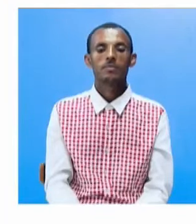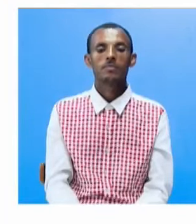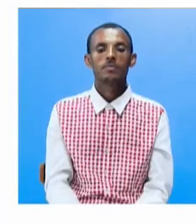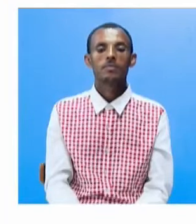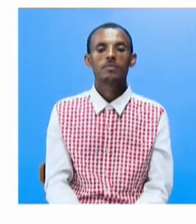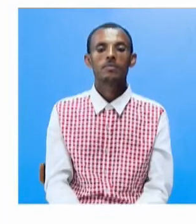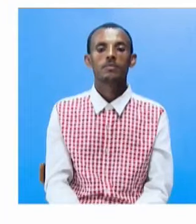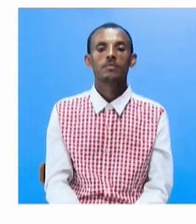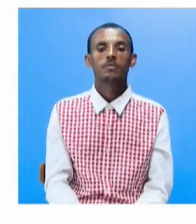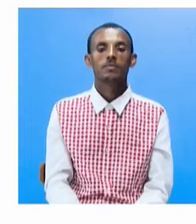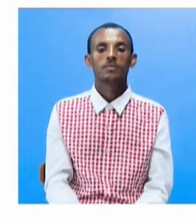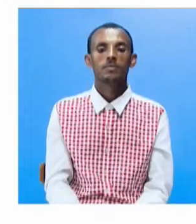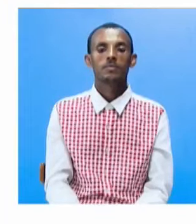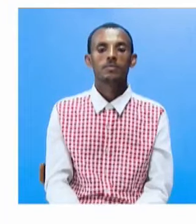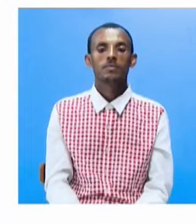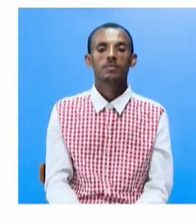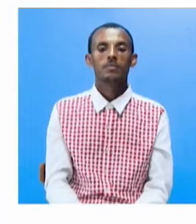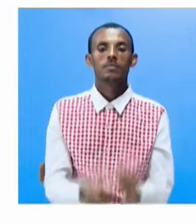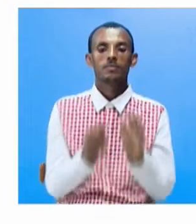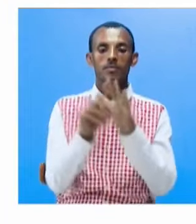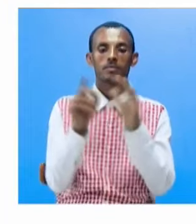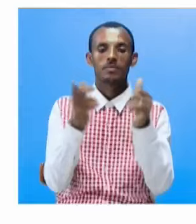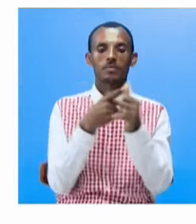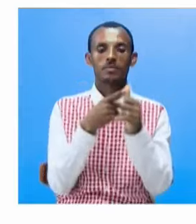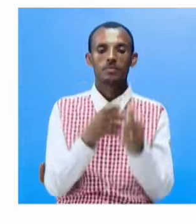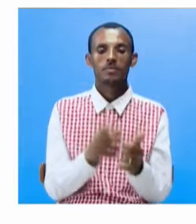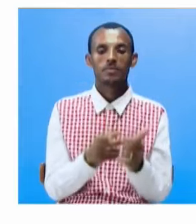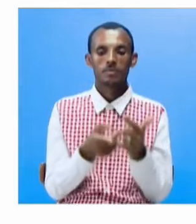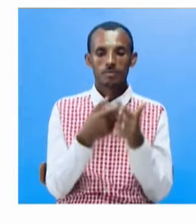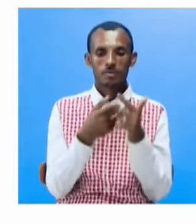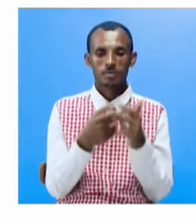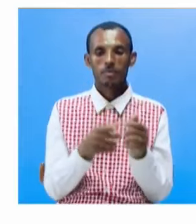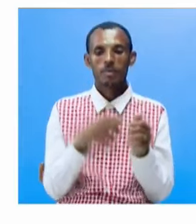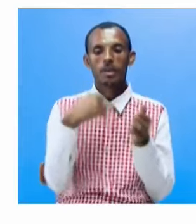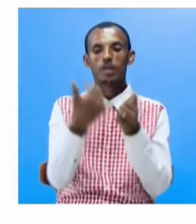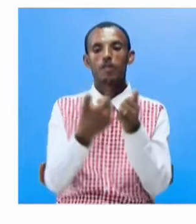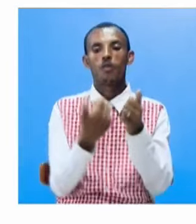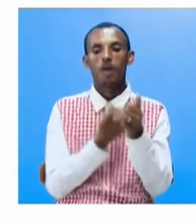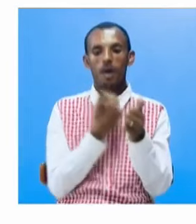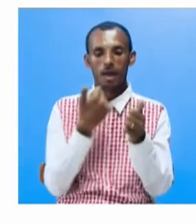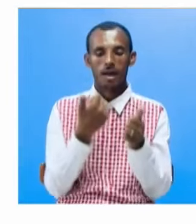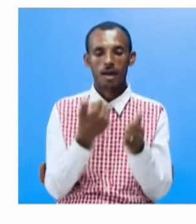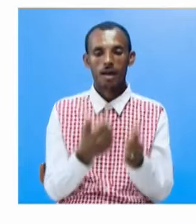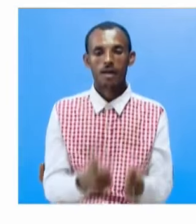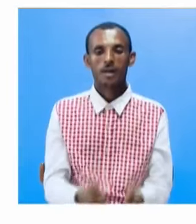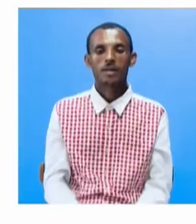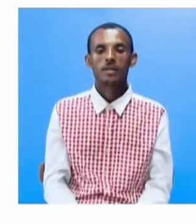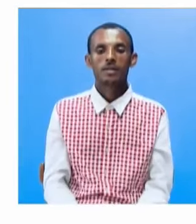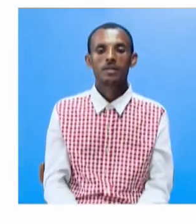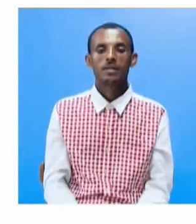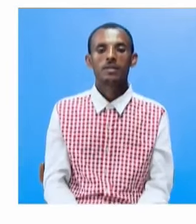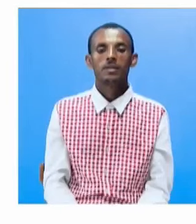Example 2. Are the following angles congruent?